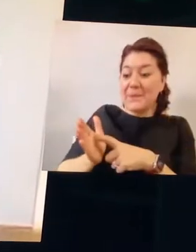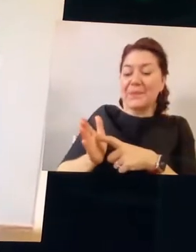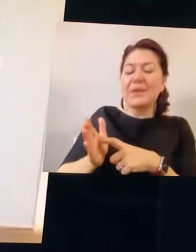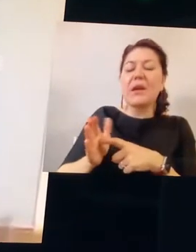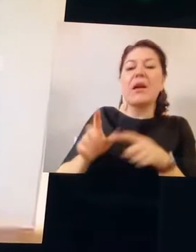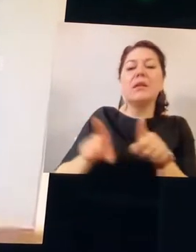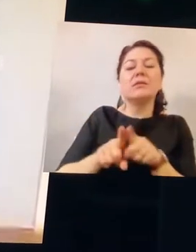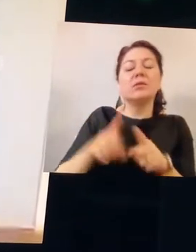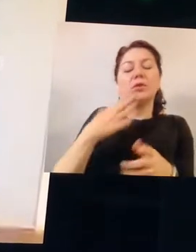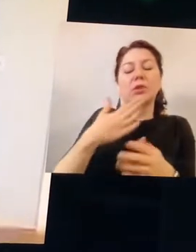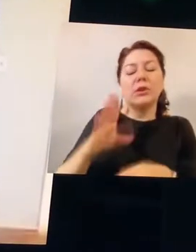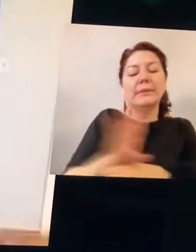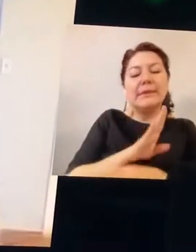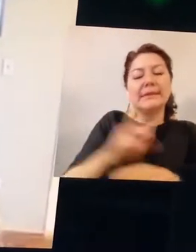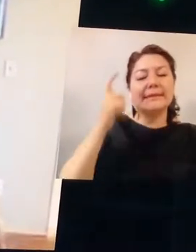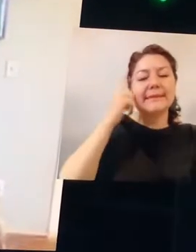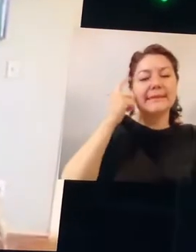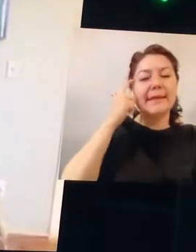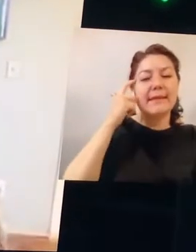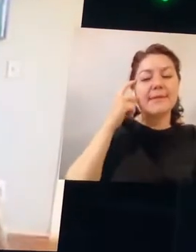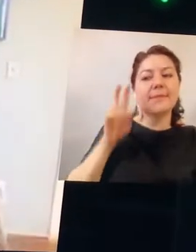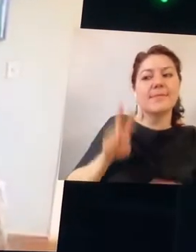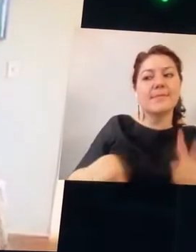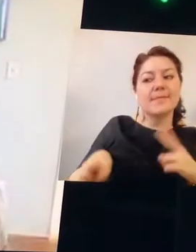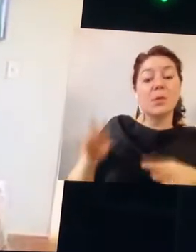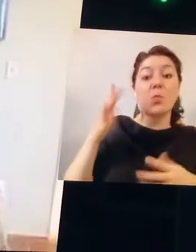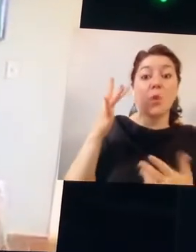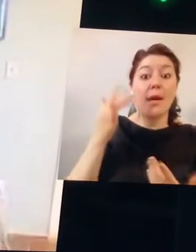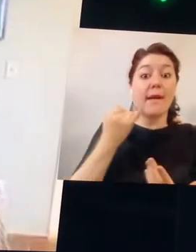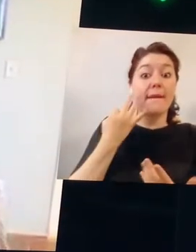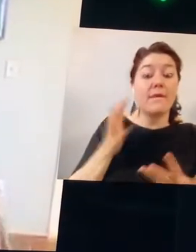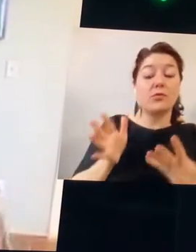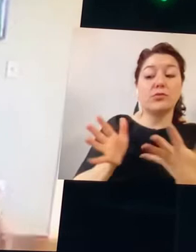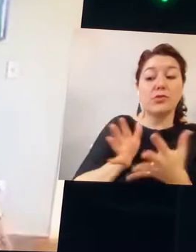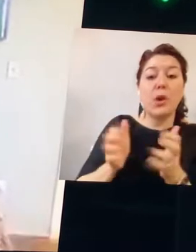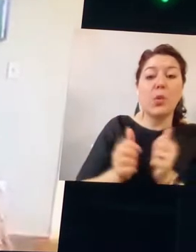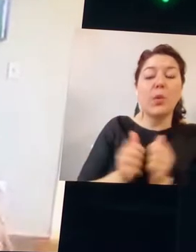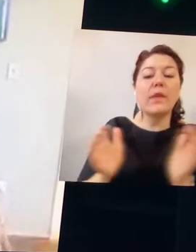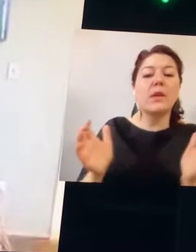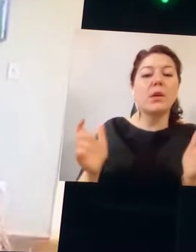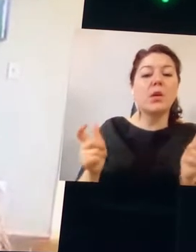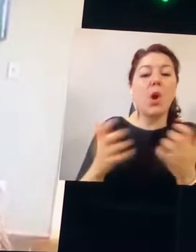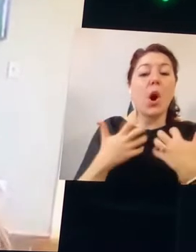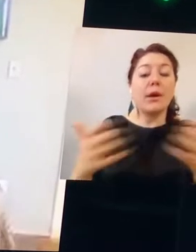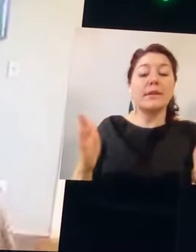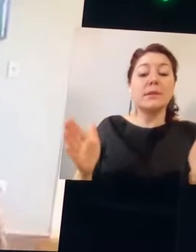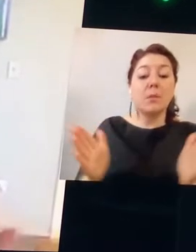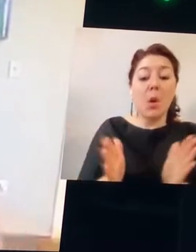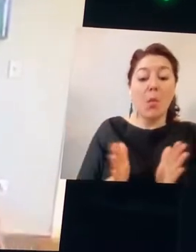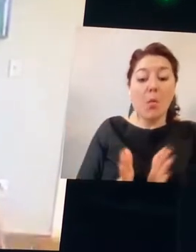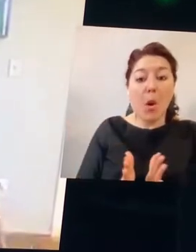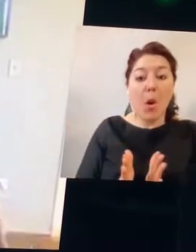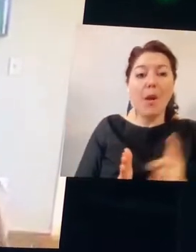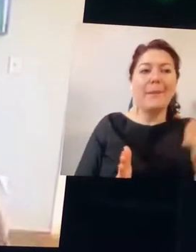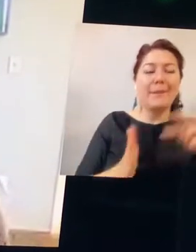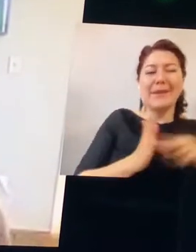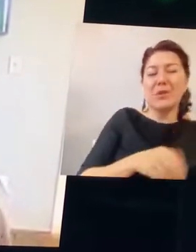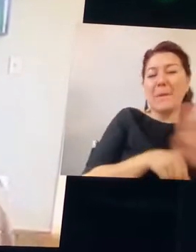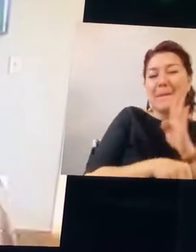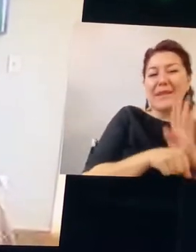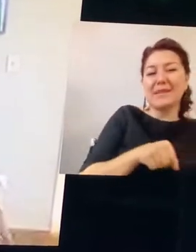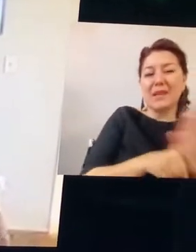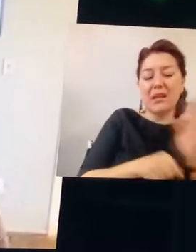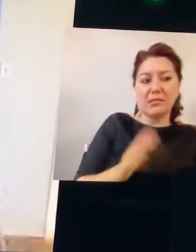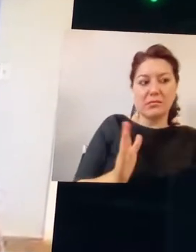because if you're talking to an audience that is smaller and shrinking, your business is smaller and shrinking. If you take a look at the